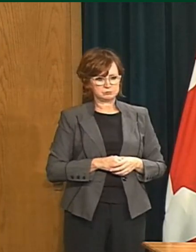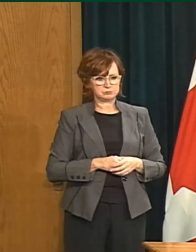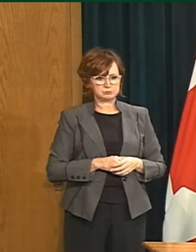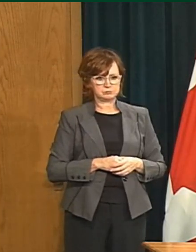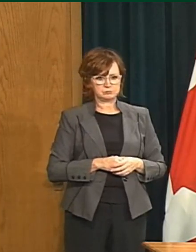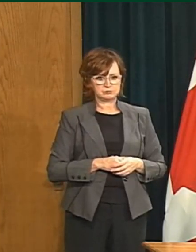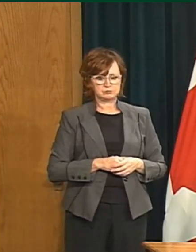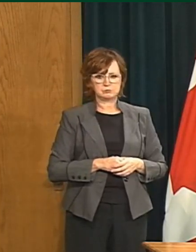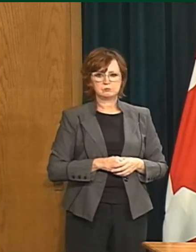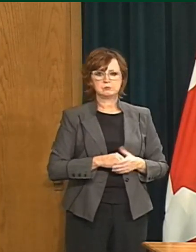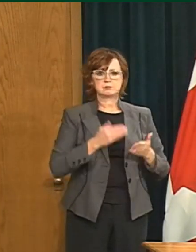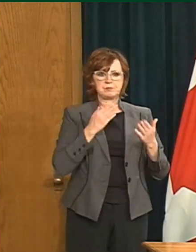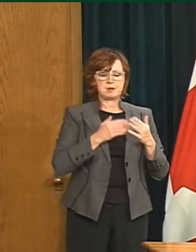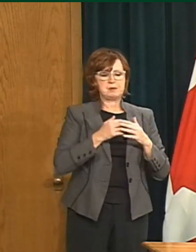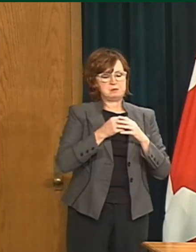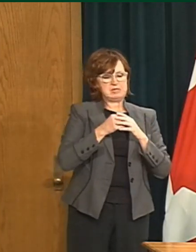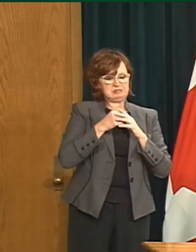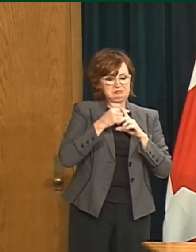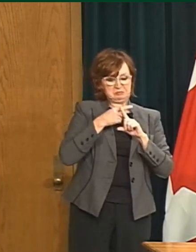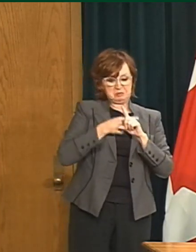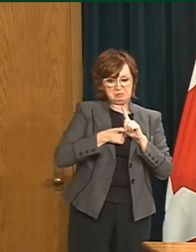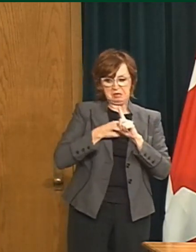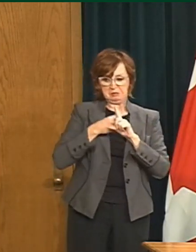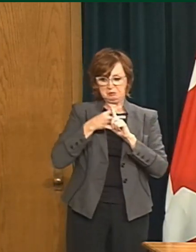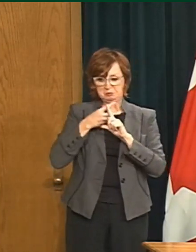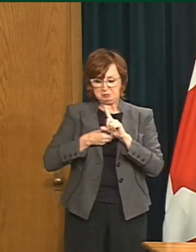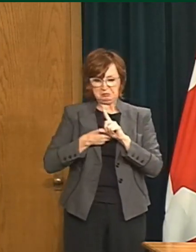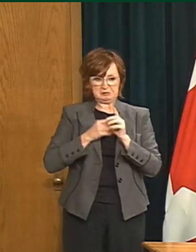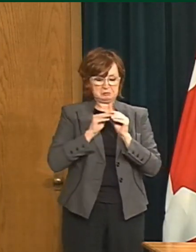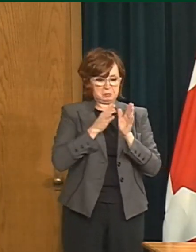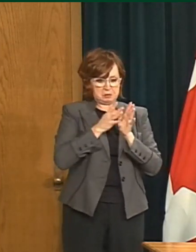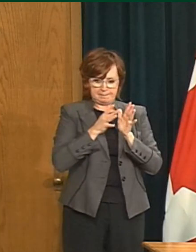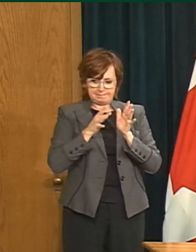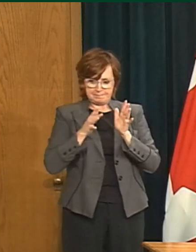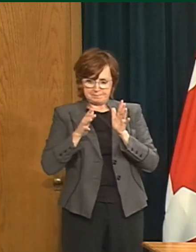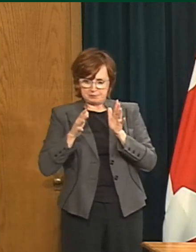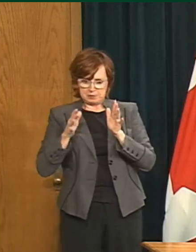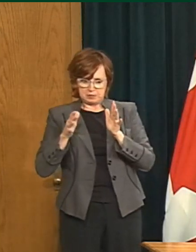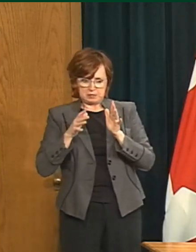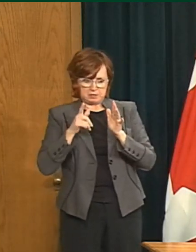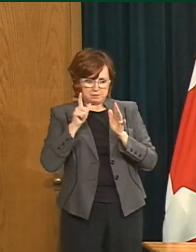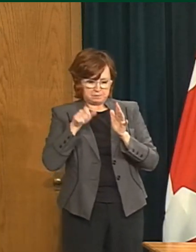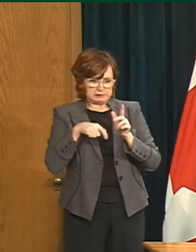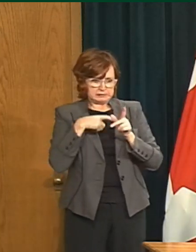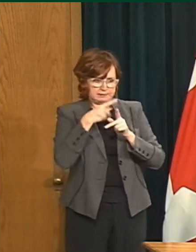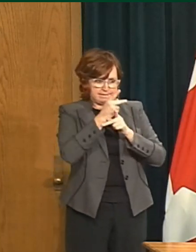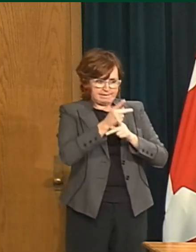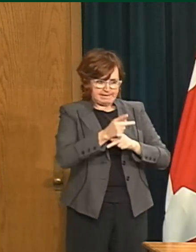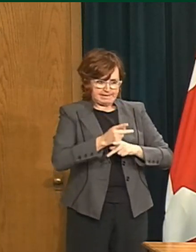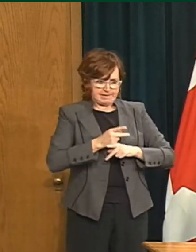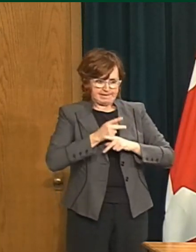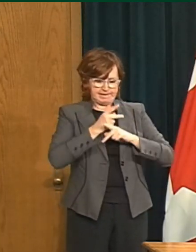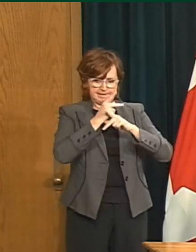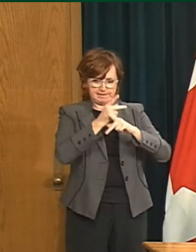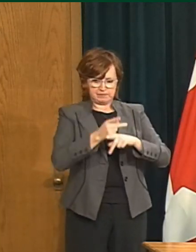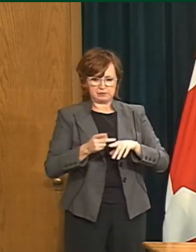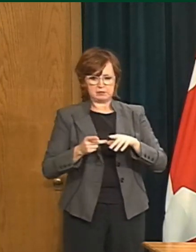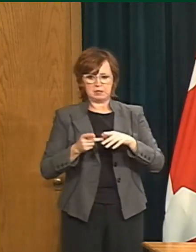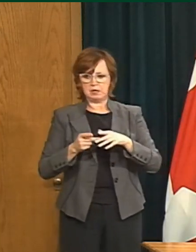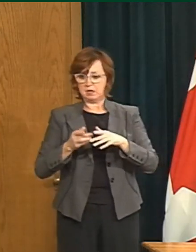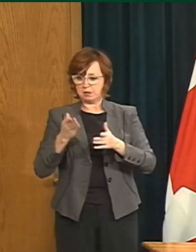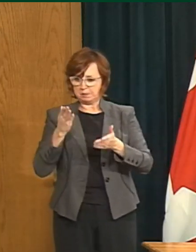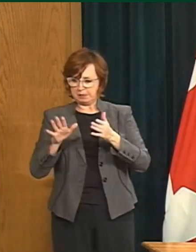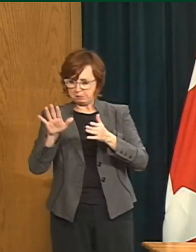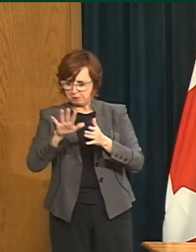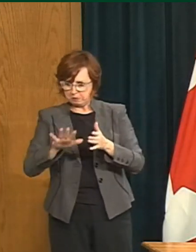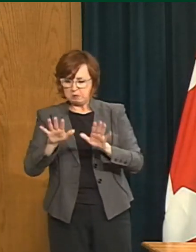the transmission in a very specific way based on where the exposures are happening? And where can you cautiously relax some restrictions, but in a